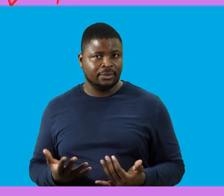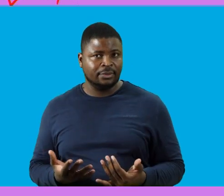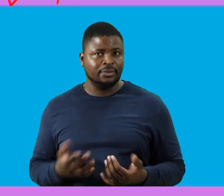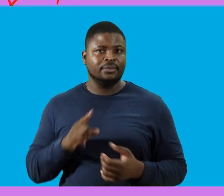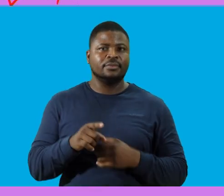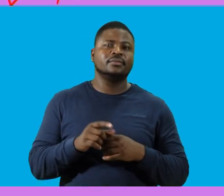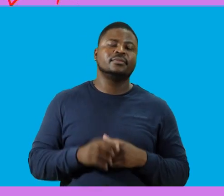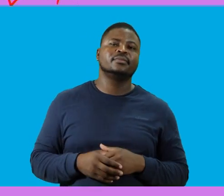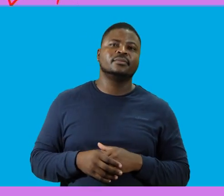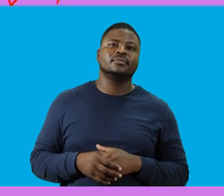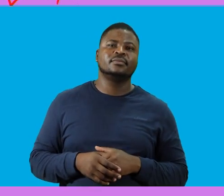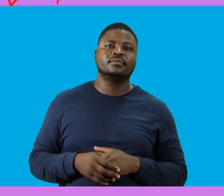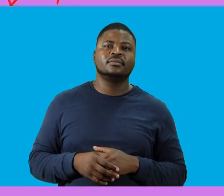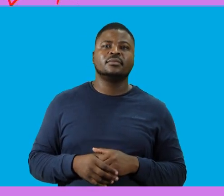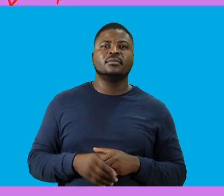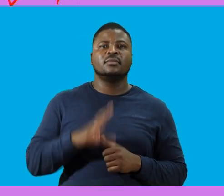And that is